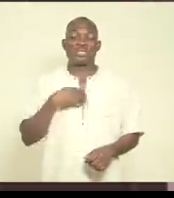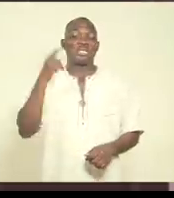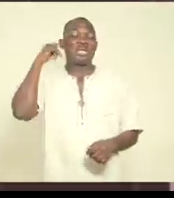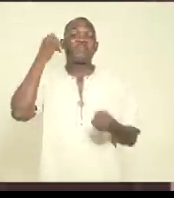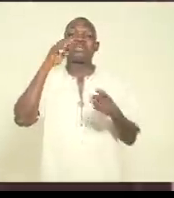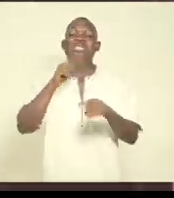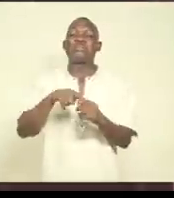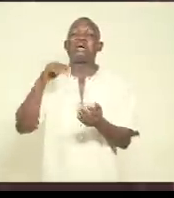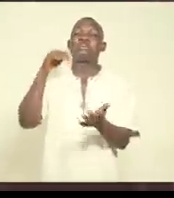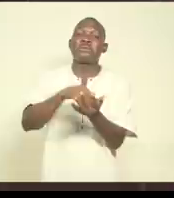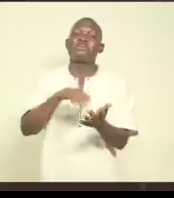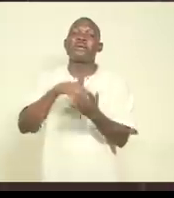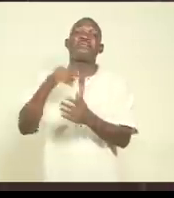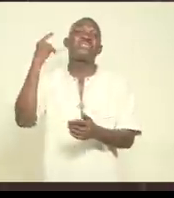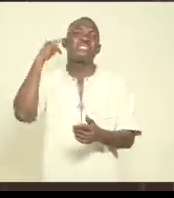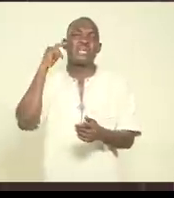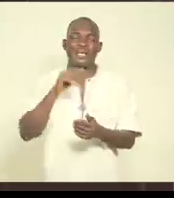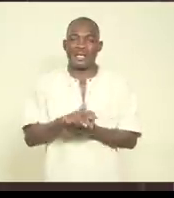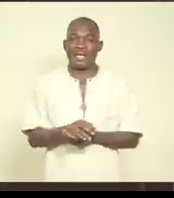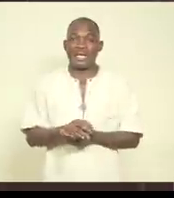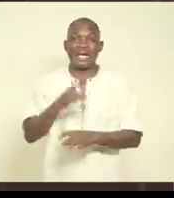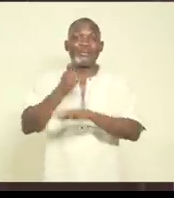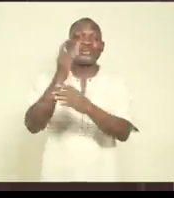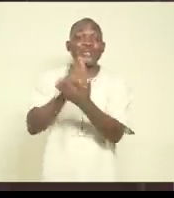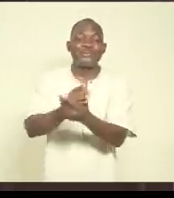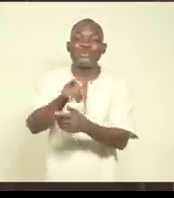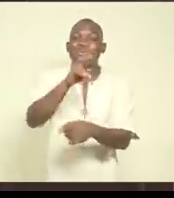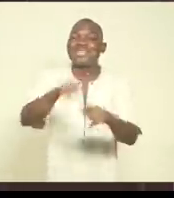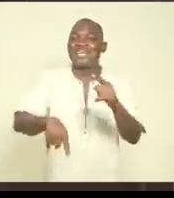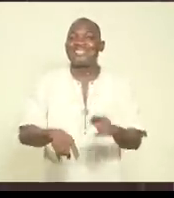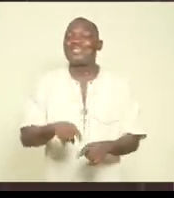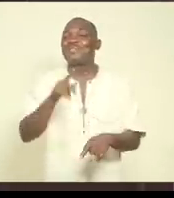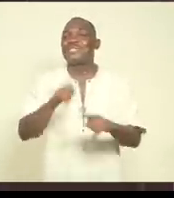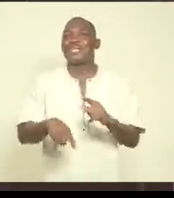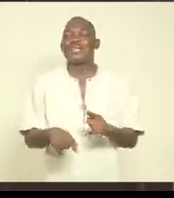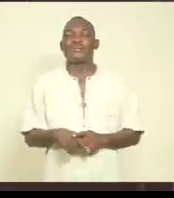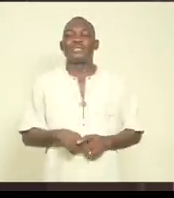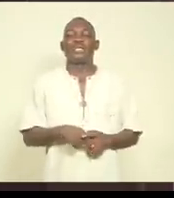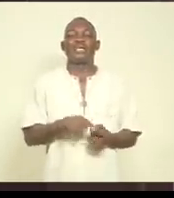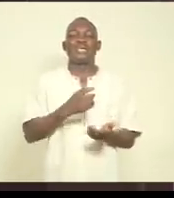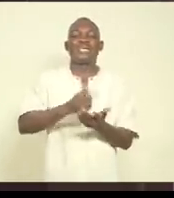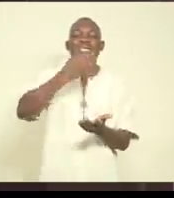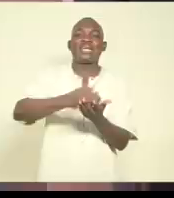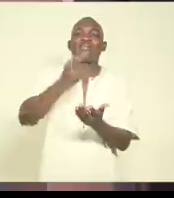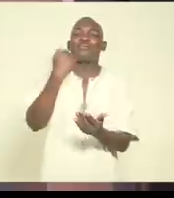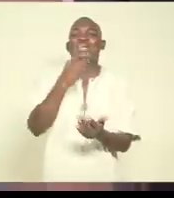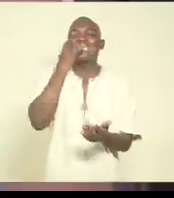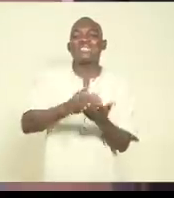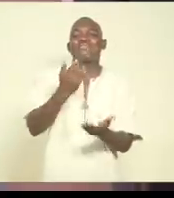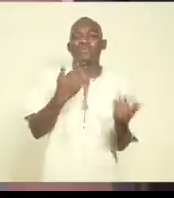years. Hey, you've stopped drinking. Why are your glasses? Because